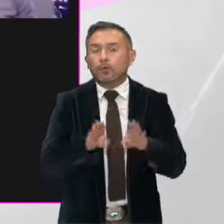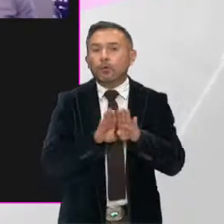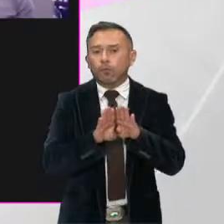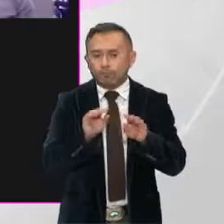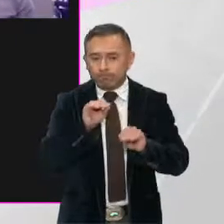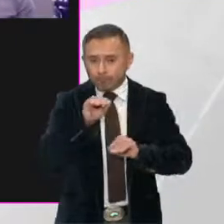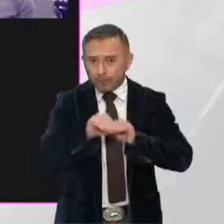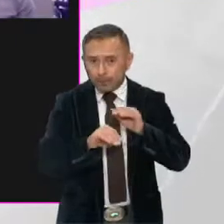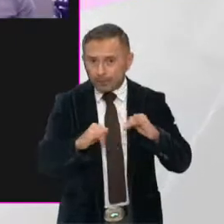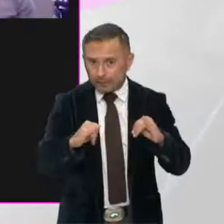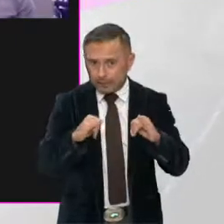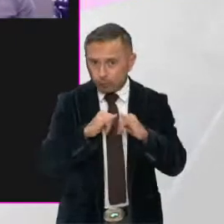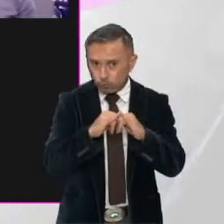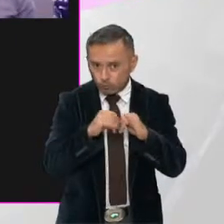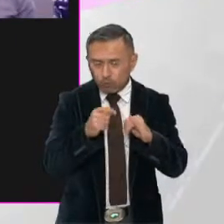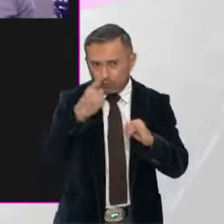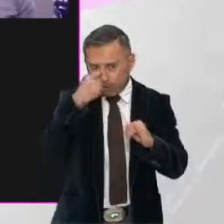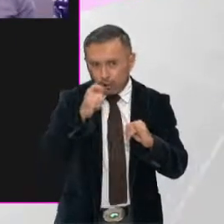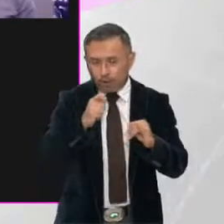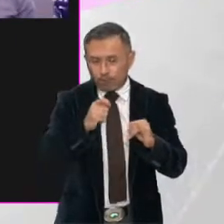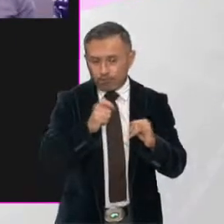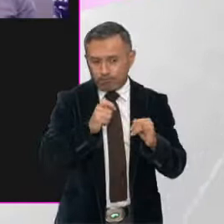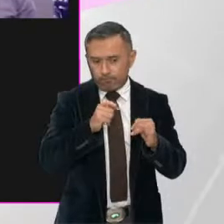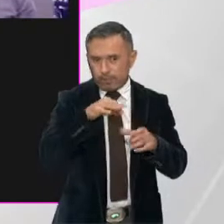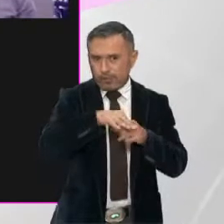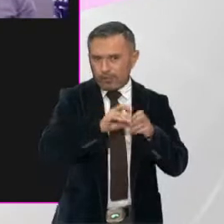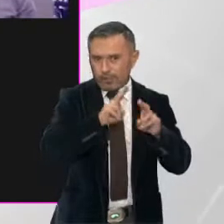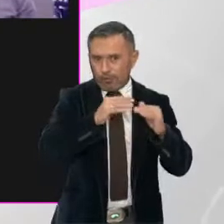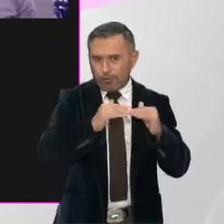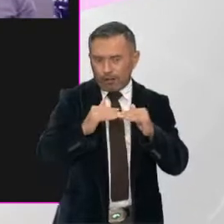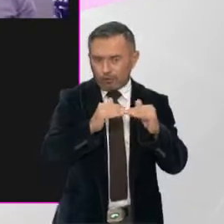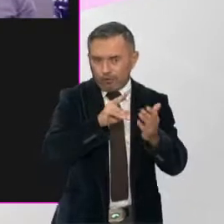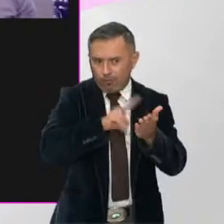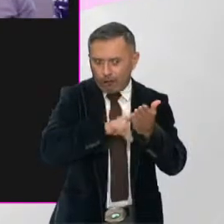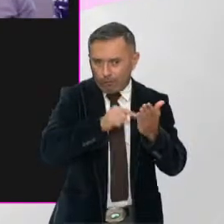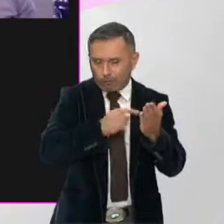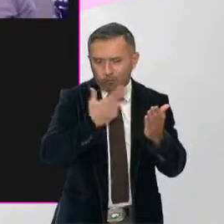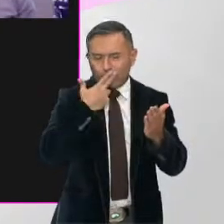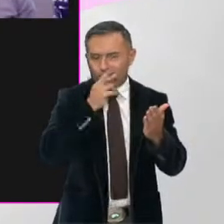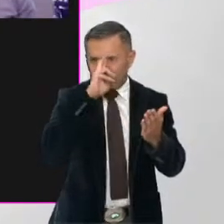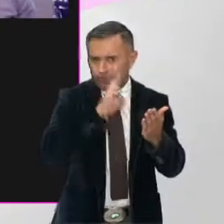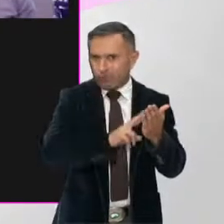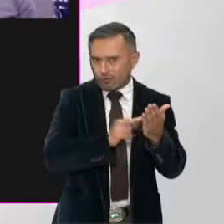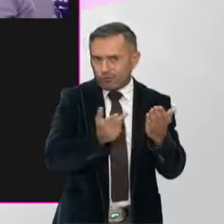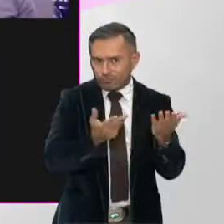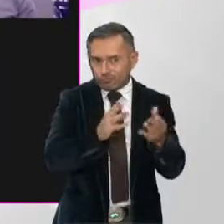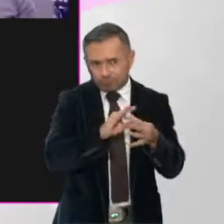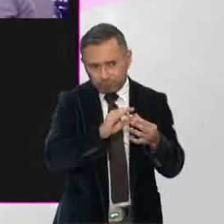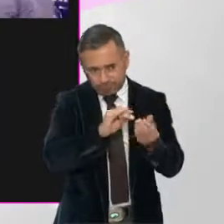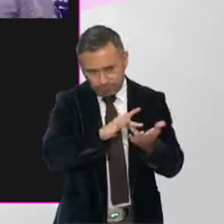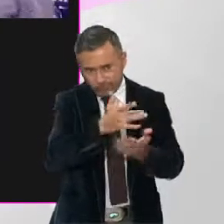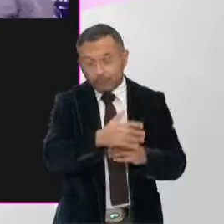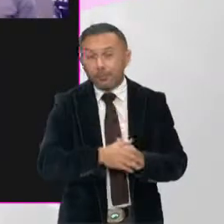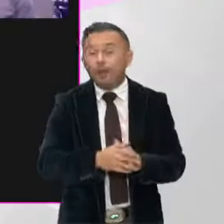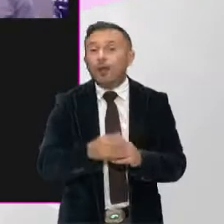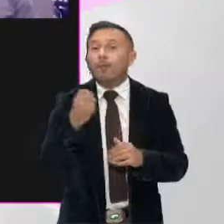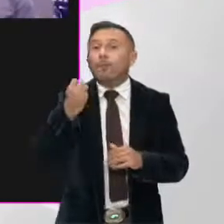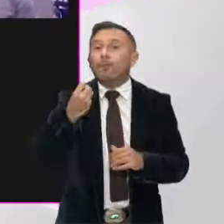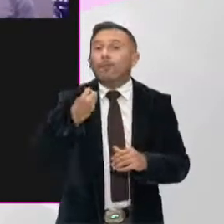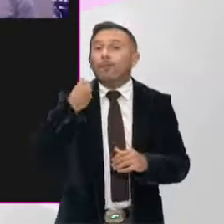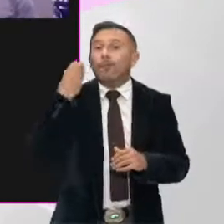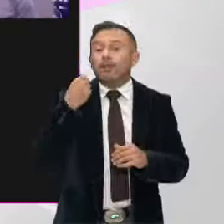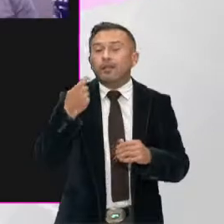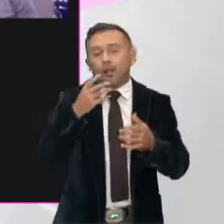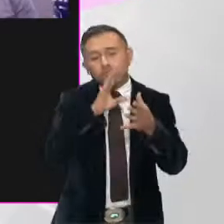or to build the institutions that do respect the democratic values. So we have finished